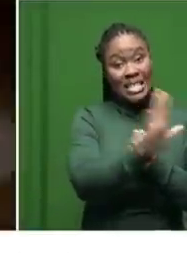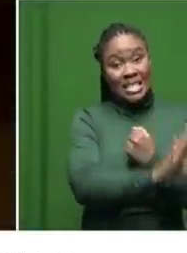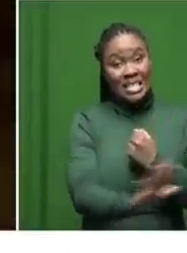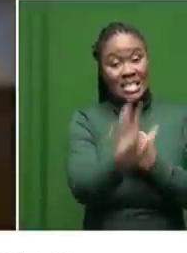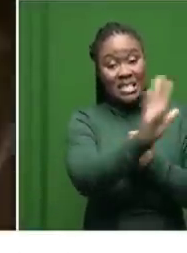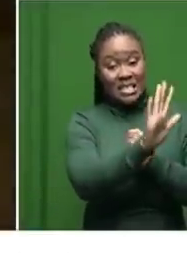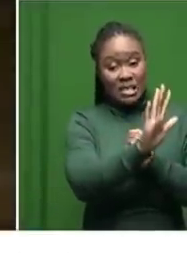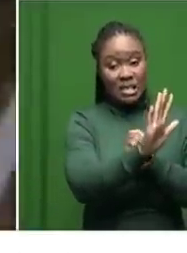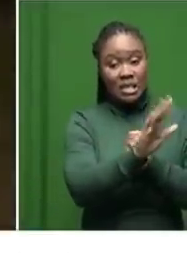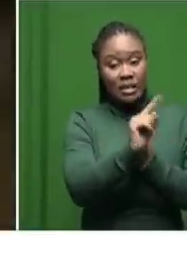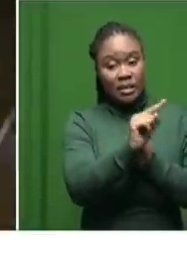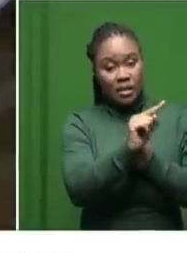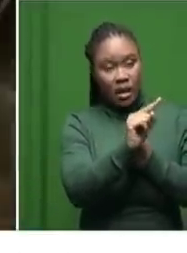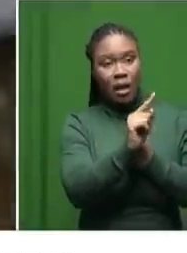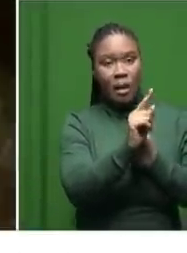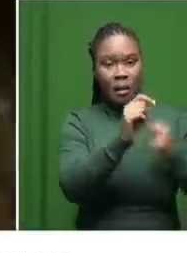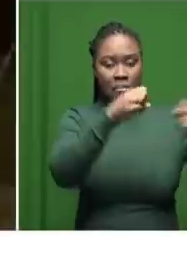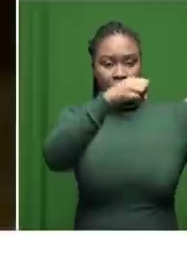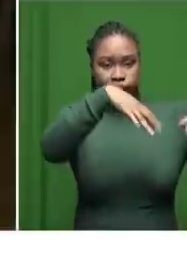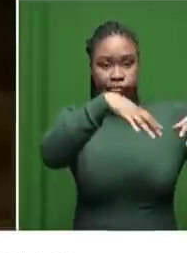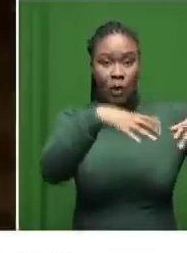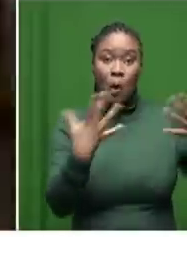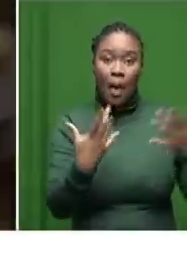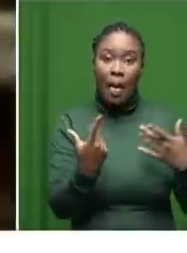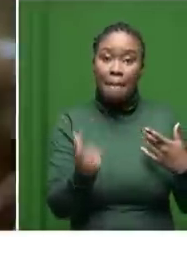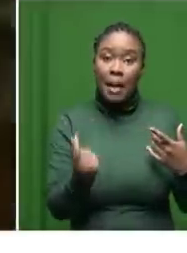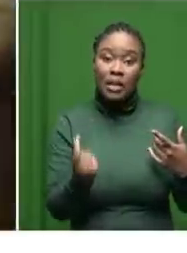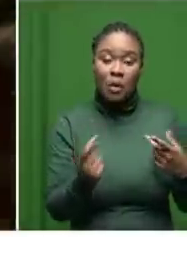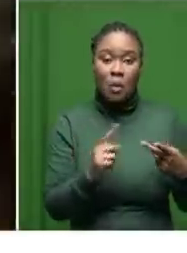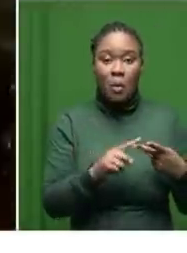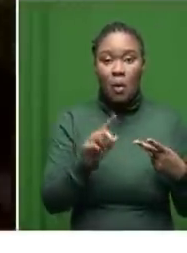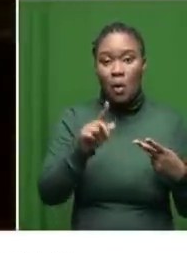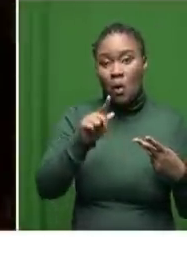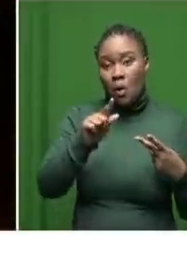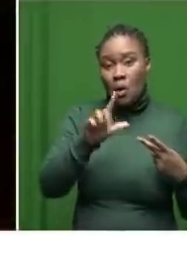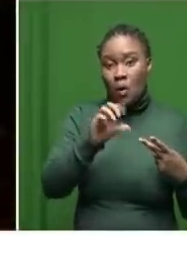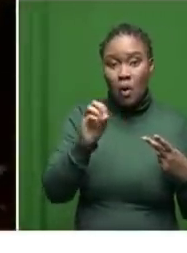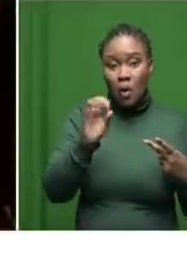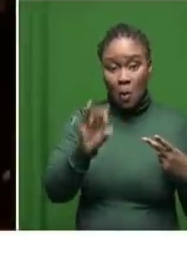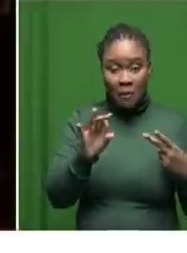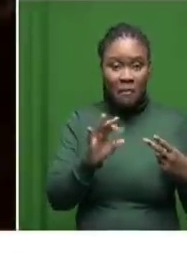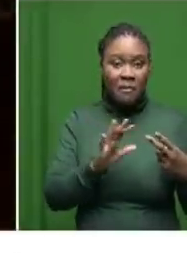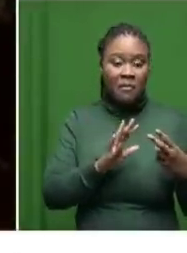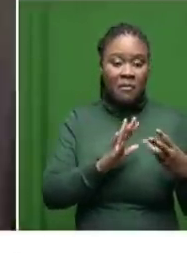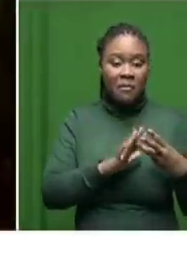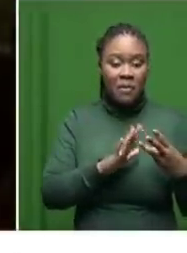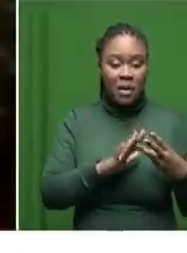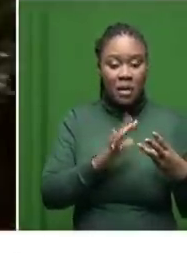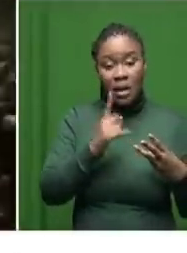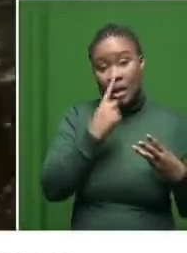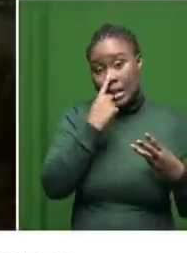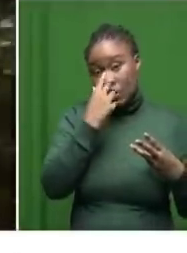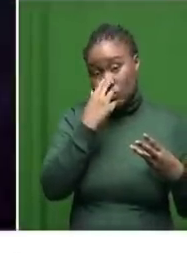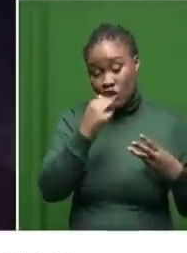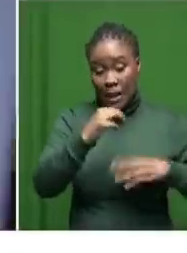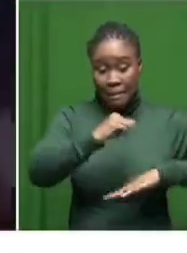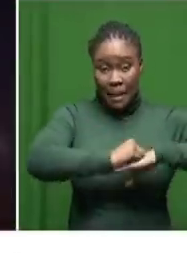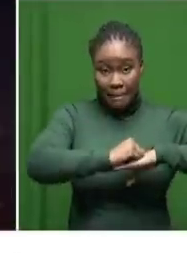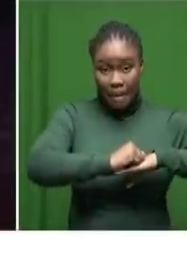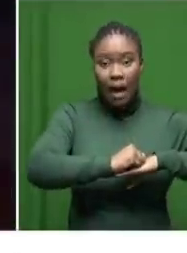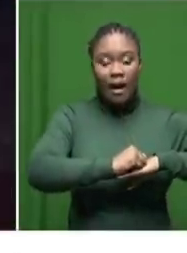west of eThekwini. That will be Pantown, Kloof, Ichelimnyama, those Chatsworth areas. They are